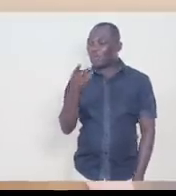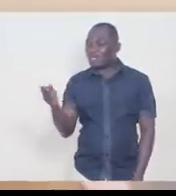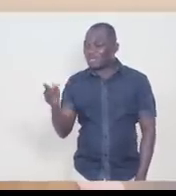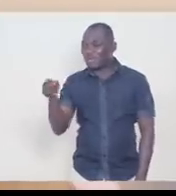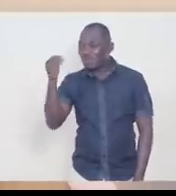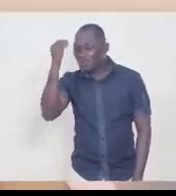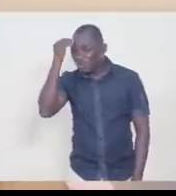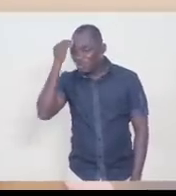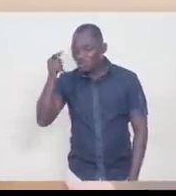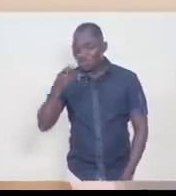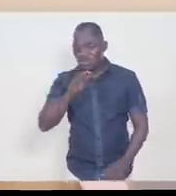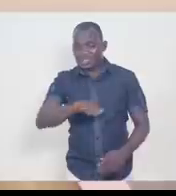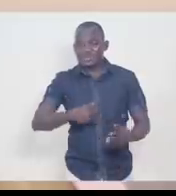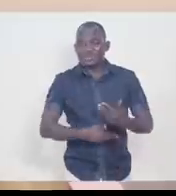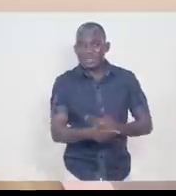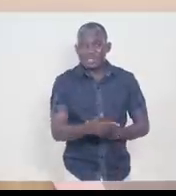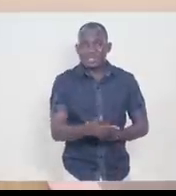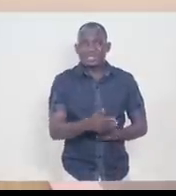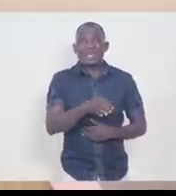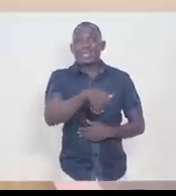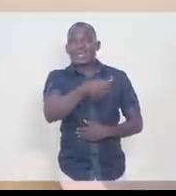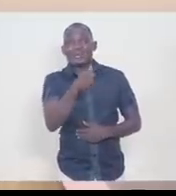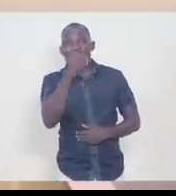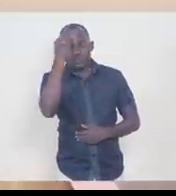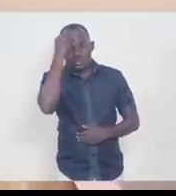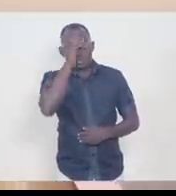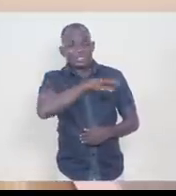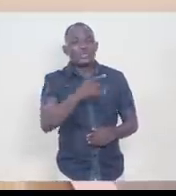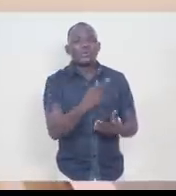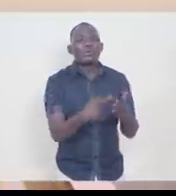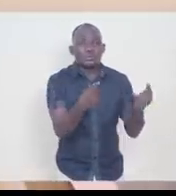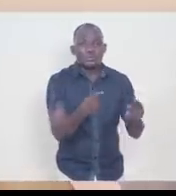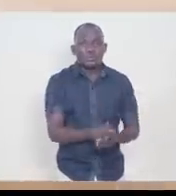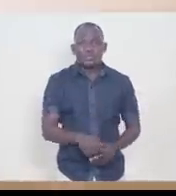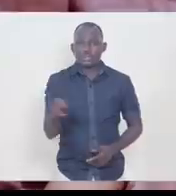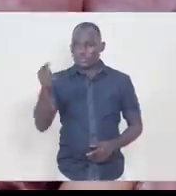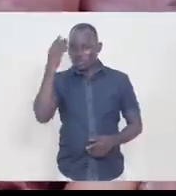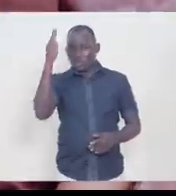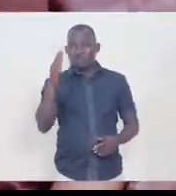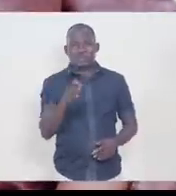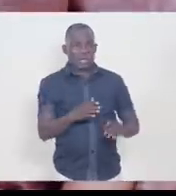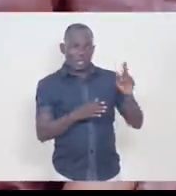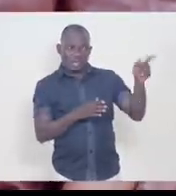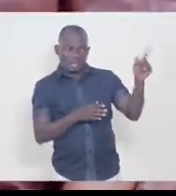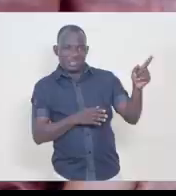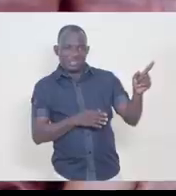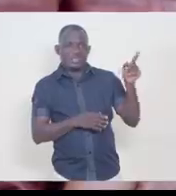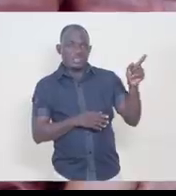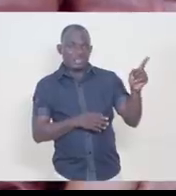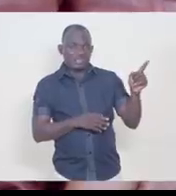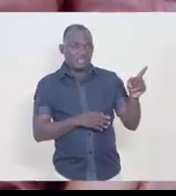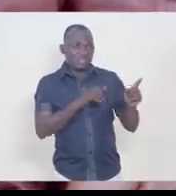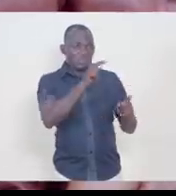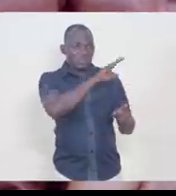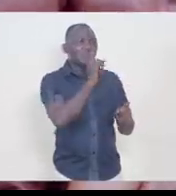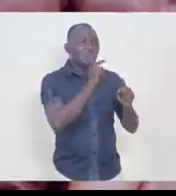bring a child to this world, and it's another to know what to do. You clearly don't know the difference. Koko Kofi, you will